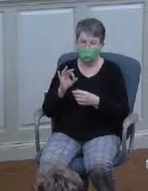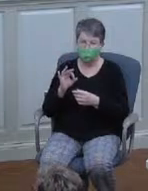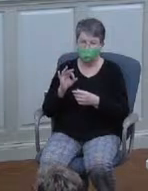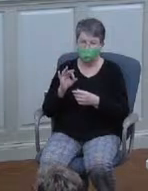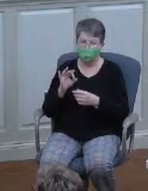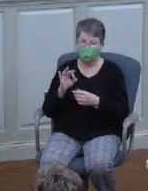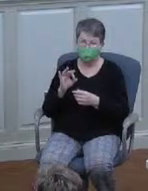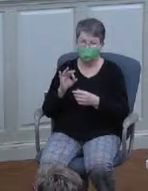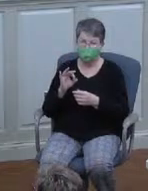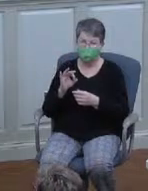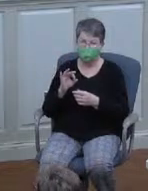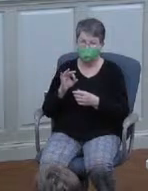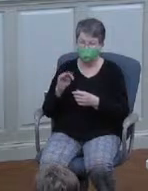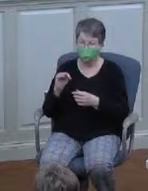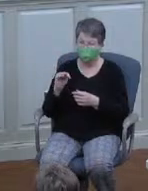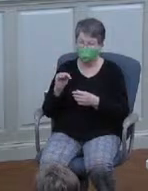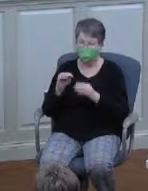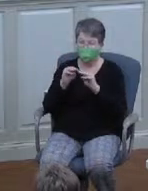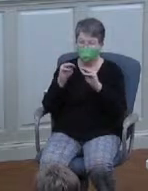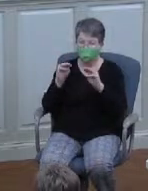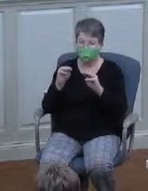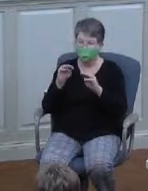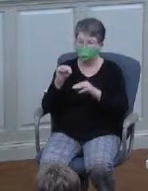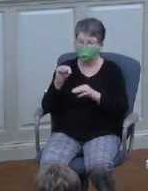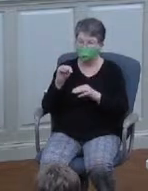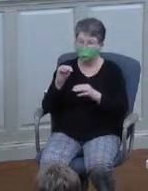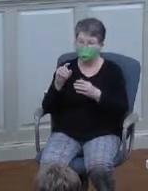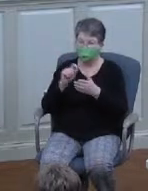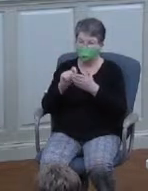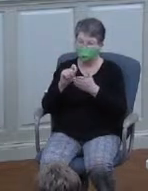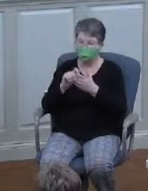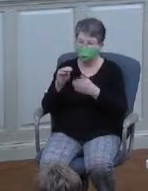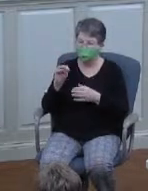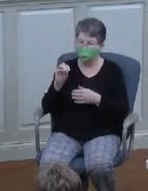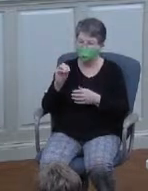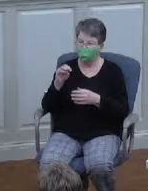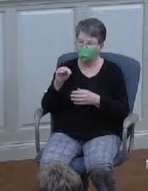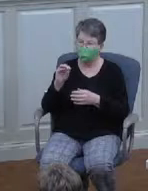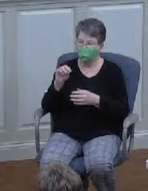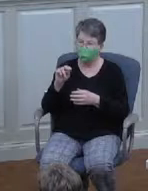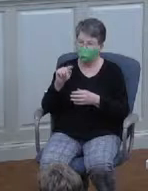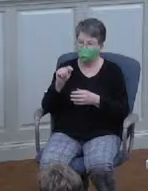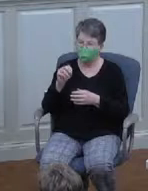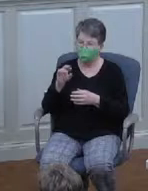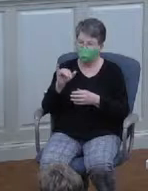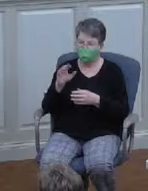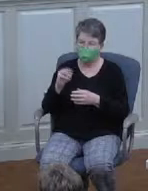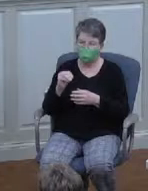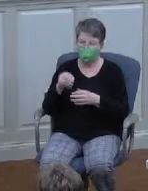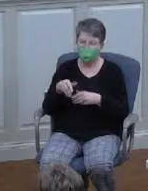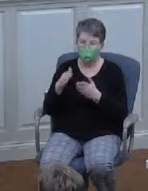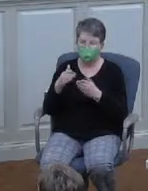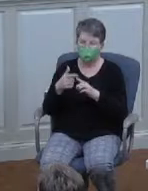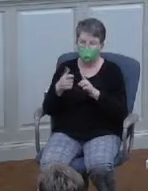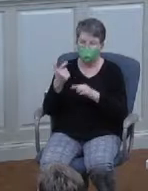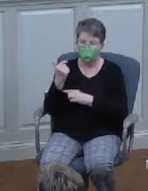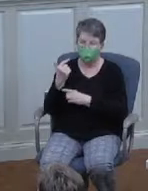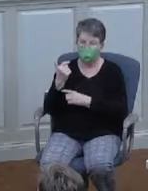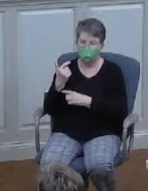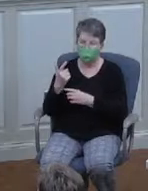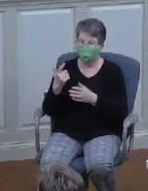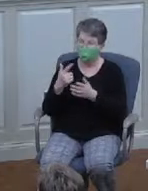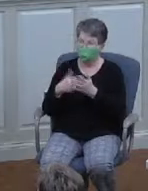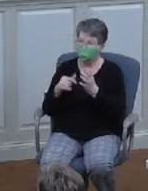the moratorium that was raised at the end of last year. So what does that do from a